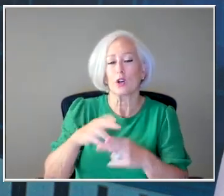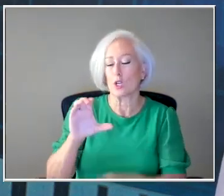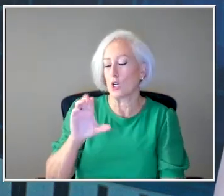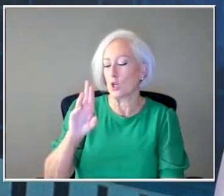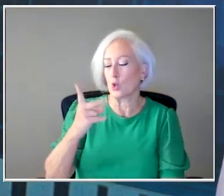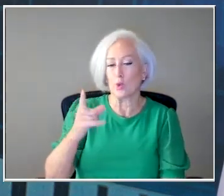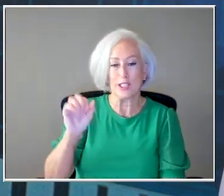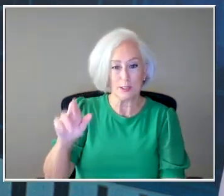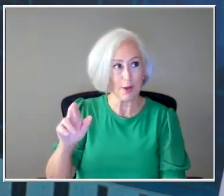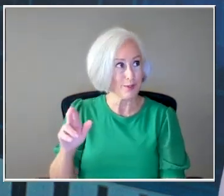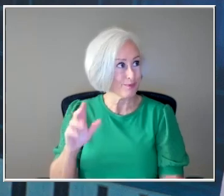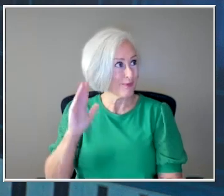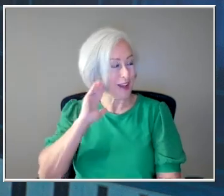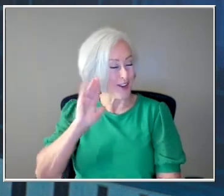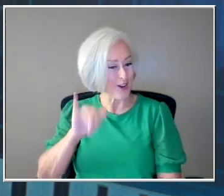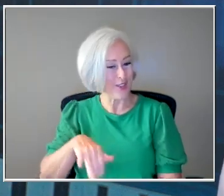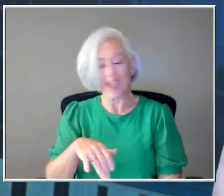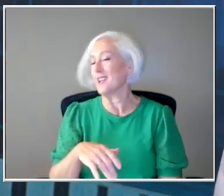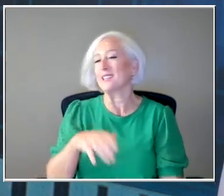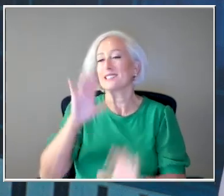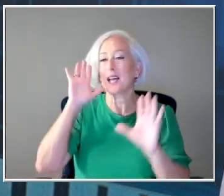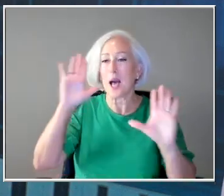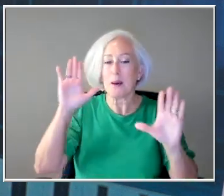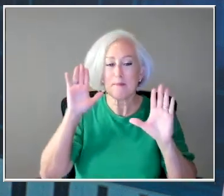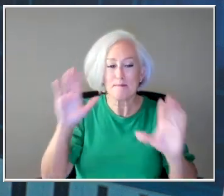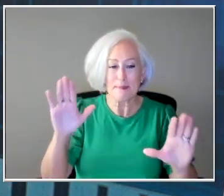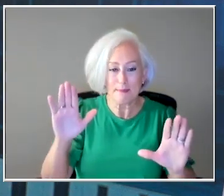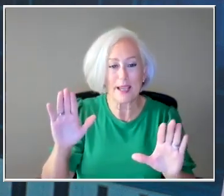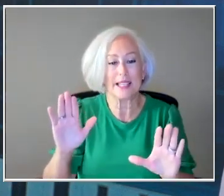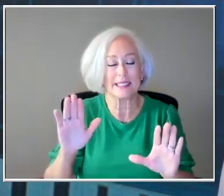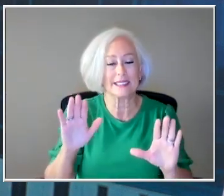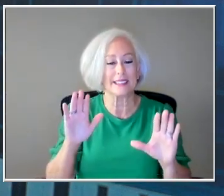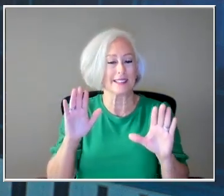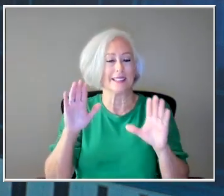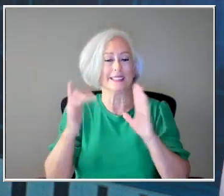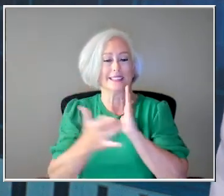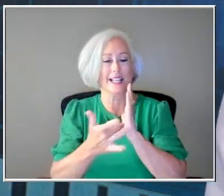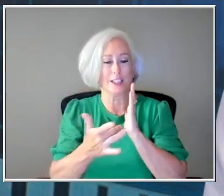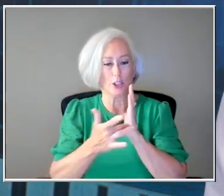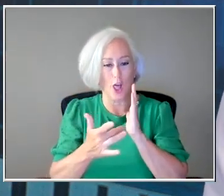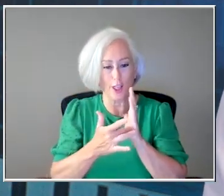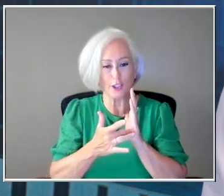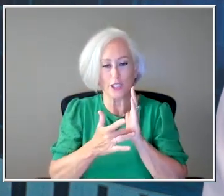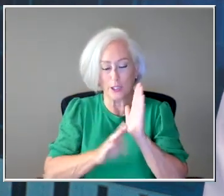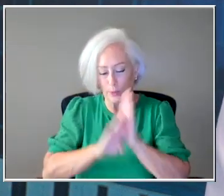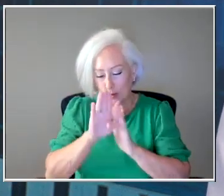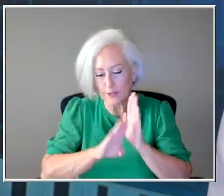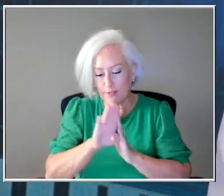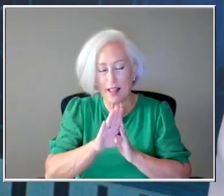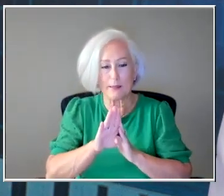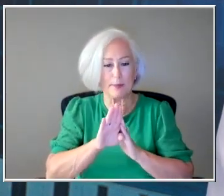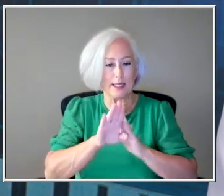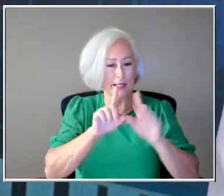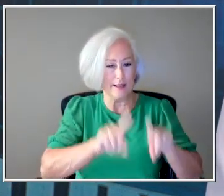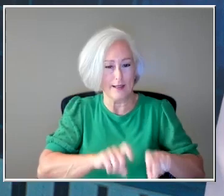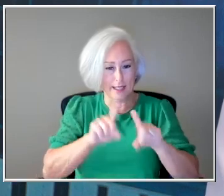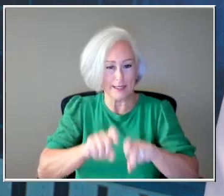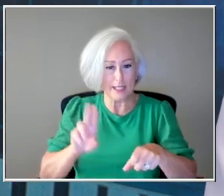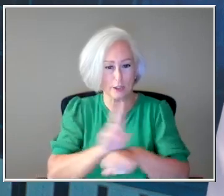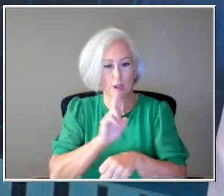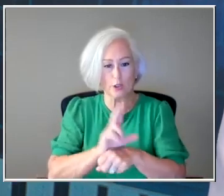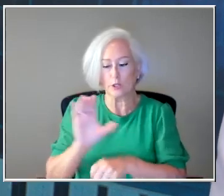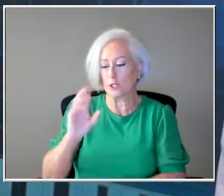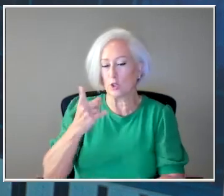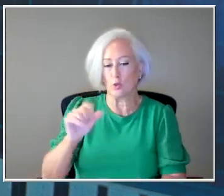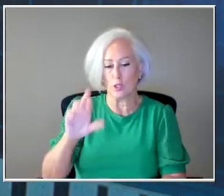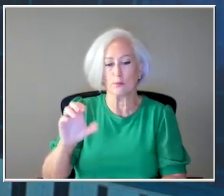it's fantastic technology. I'm working with the CRISPR company in Cambridge, Mass. We're developing a trial using CRISPR on patients with high LPLA,